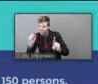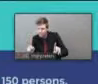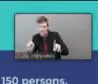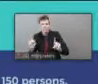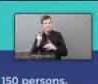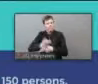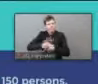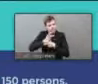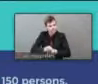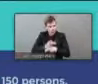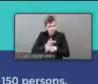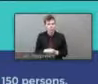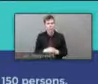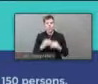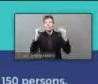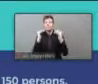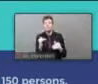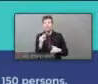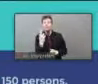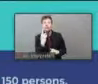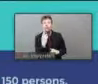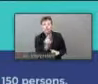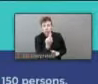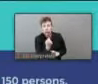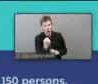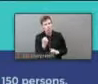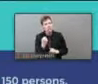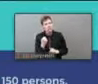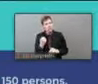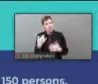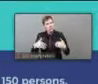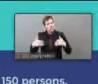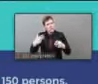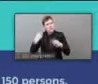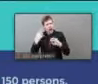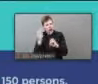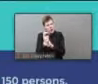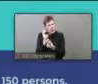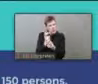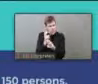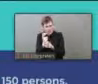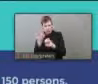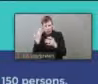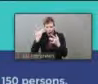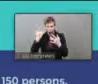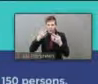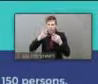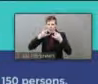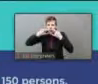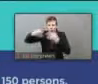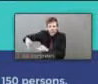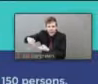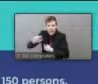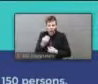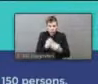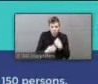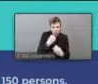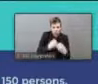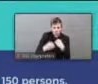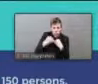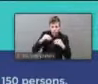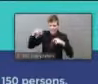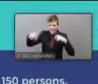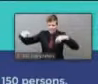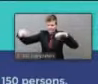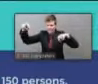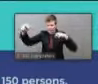again, close contact, no masks. You know, you're at 75% of indoor maximum capacity